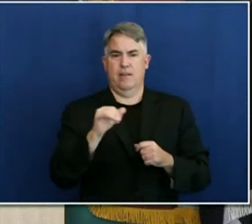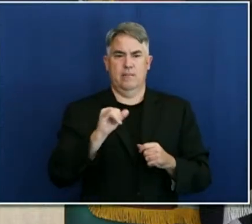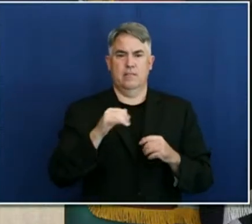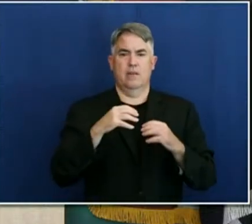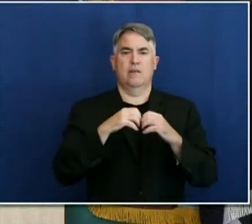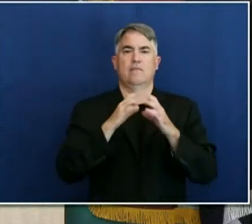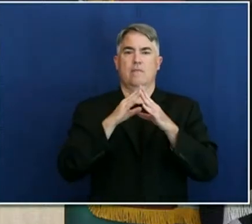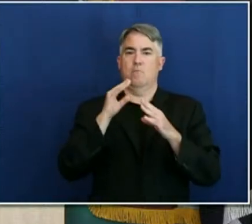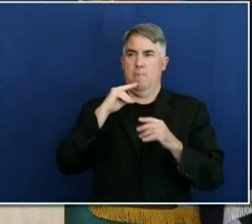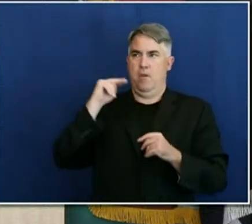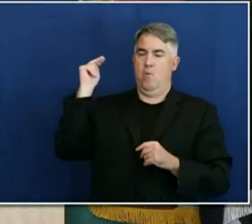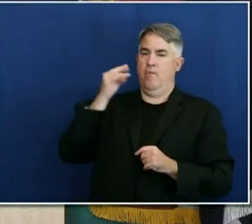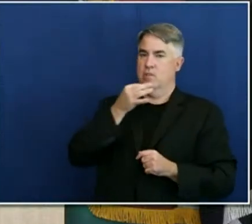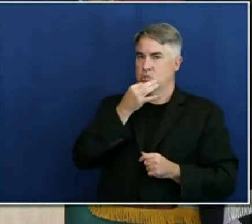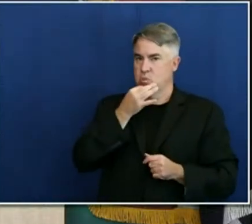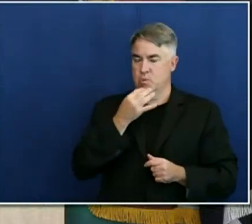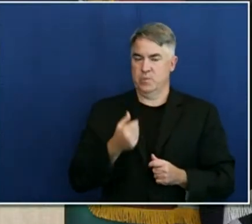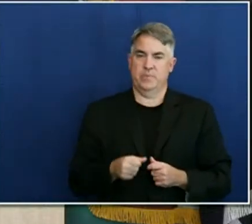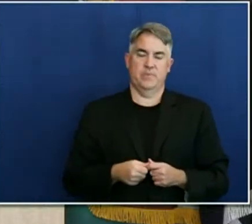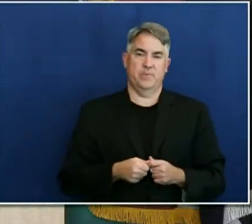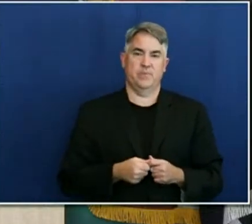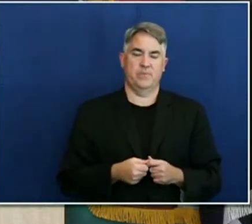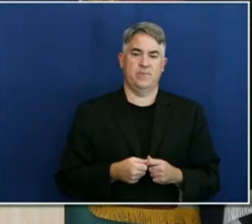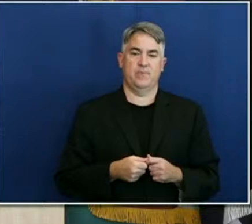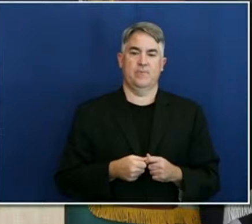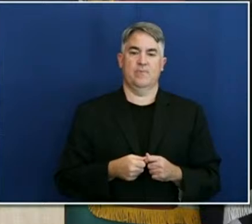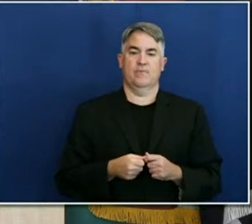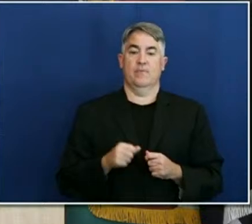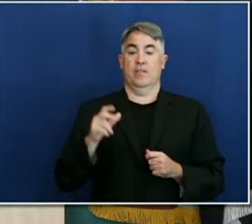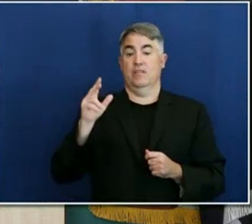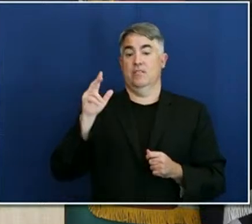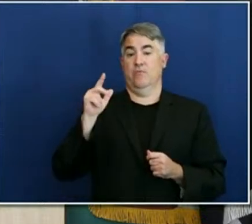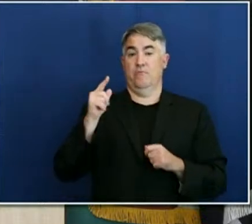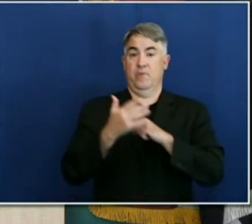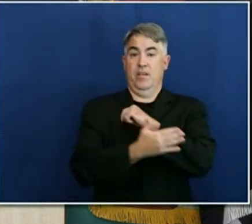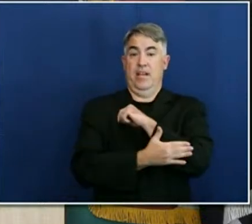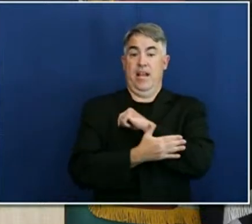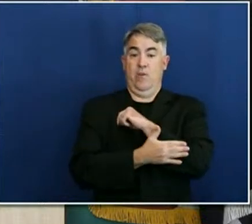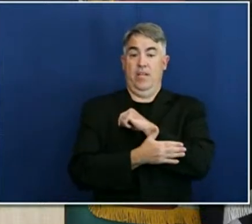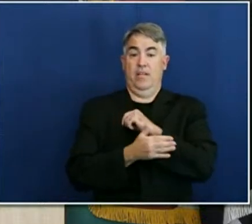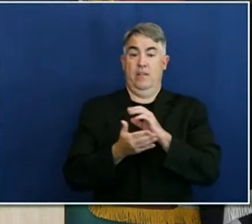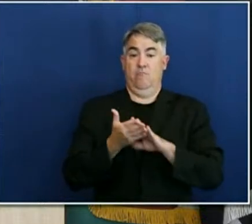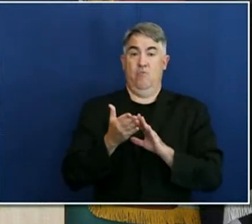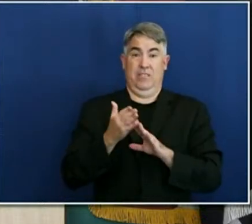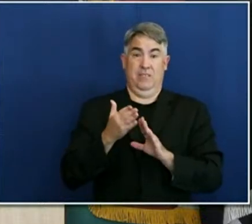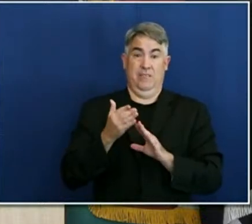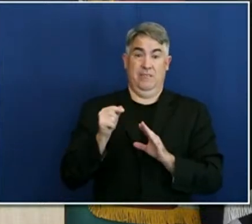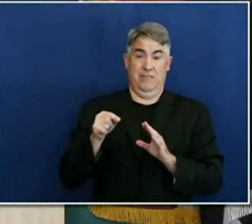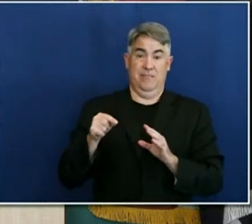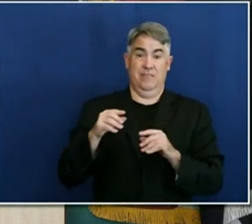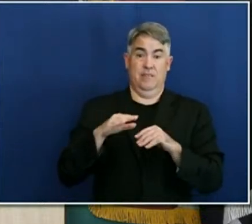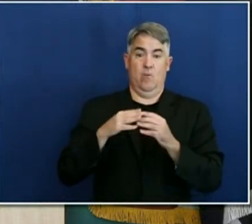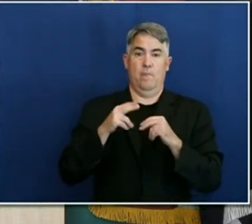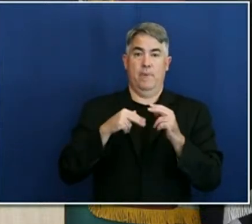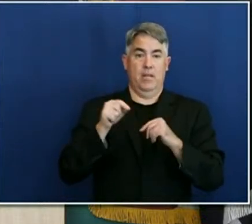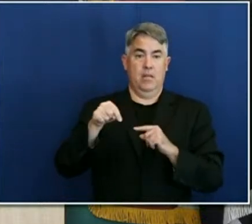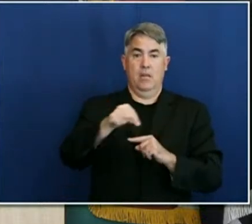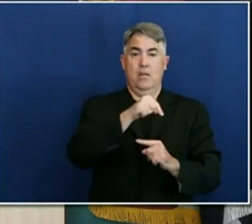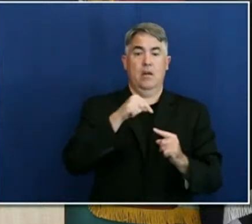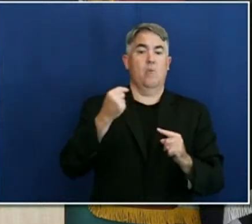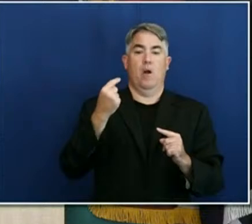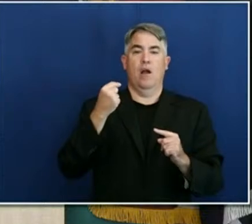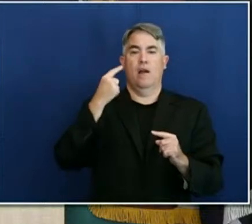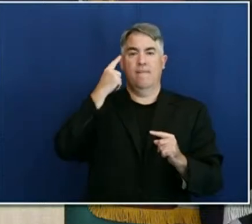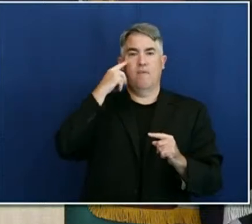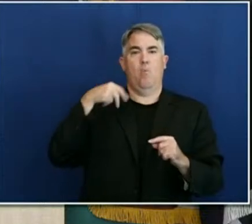Fletcher mentioned, 23 county-run sites are now going to be open up for walk-ups, right? And so that's really important because you don't